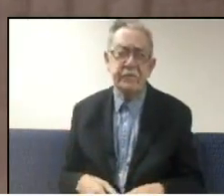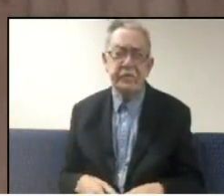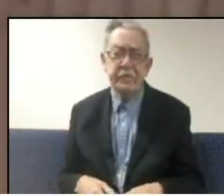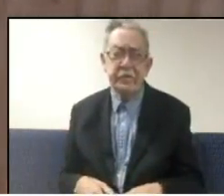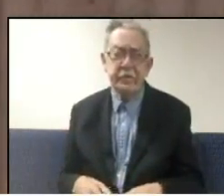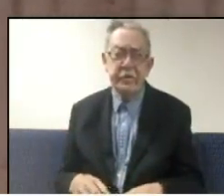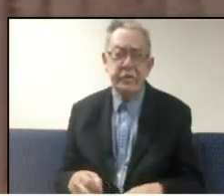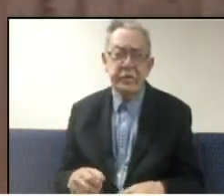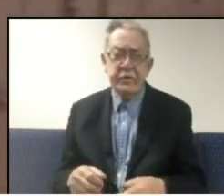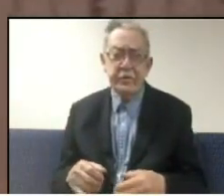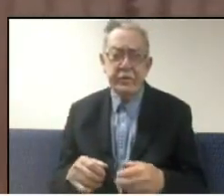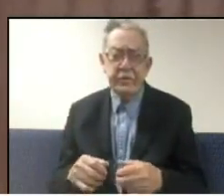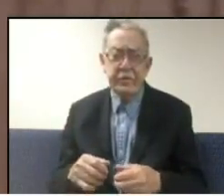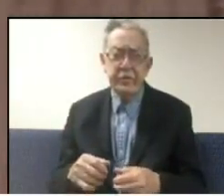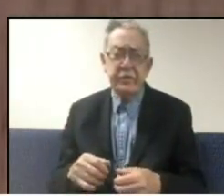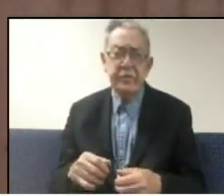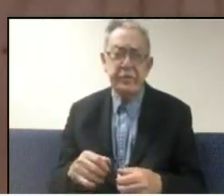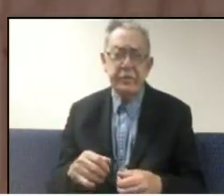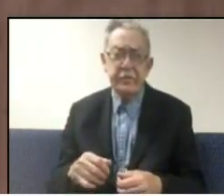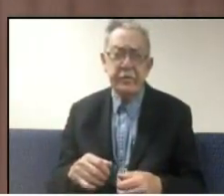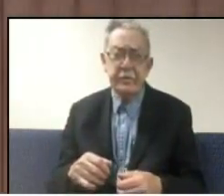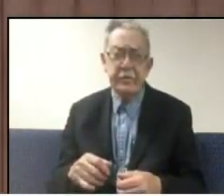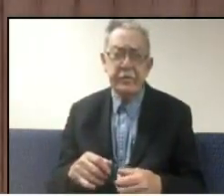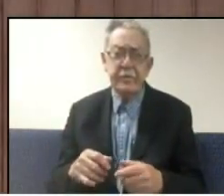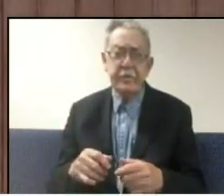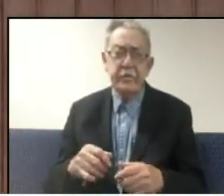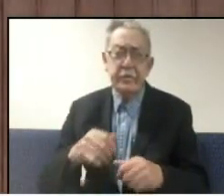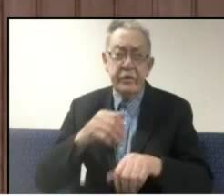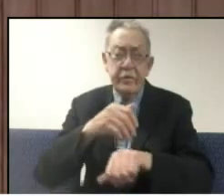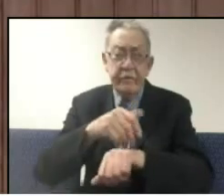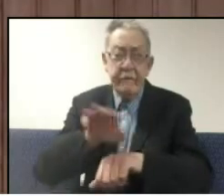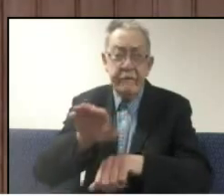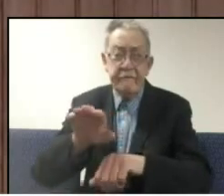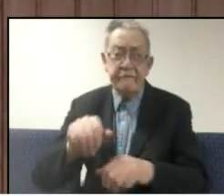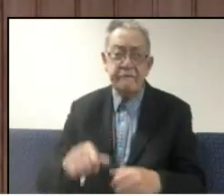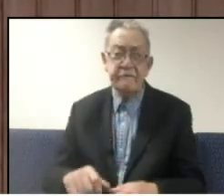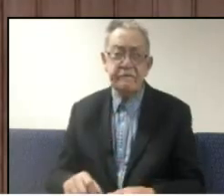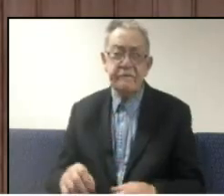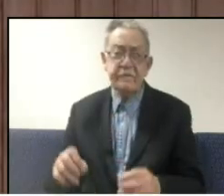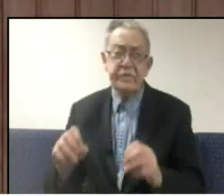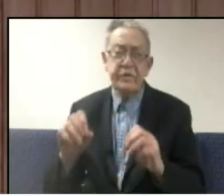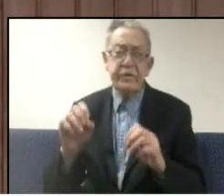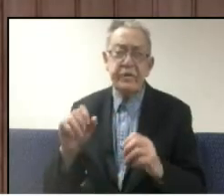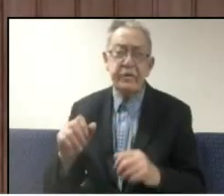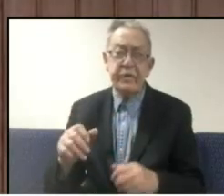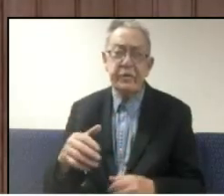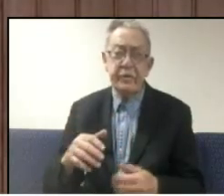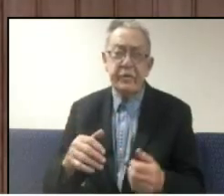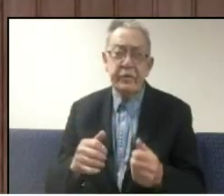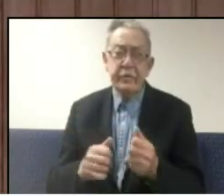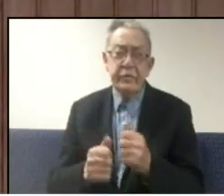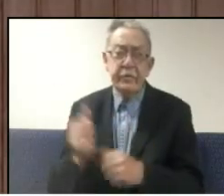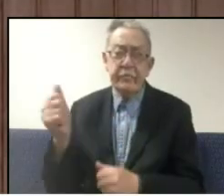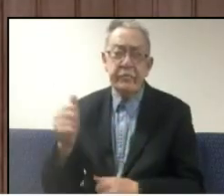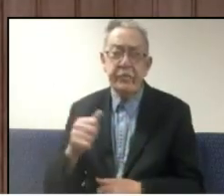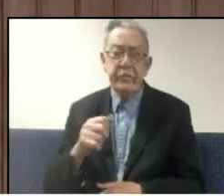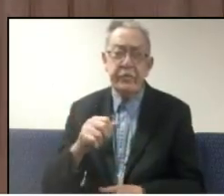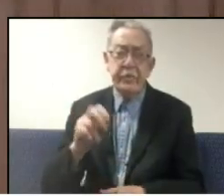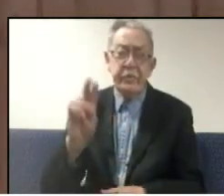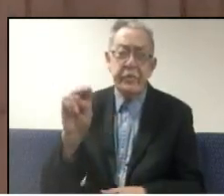person and sent him in the most unorthodox setting. And so beware.